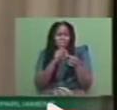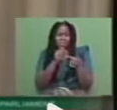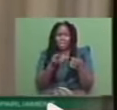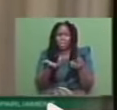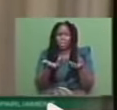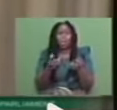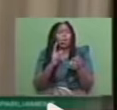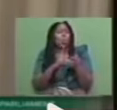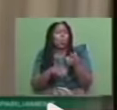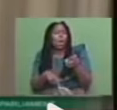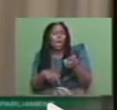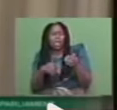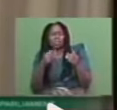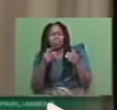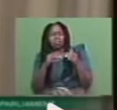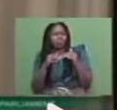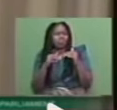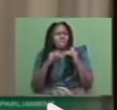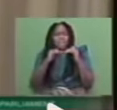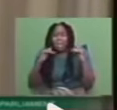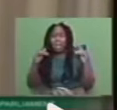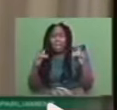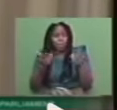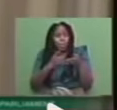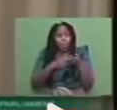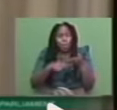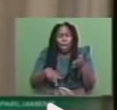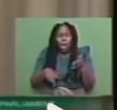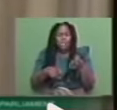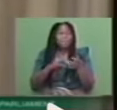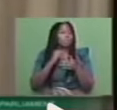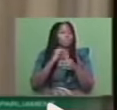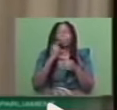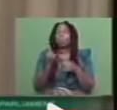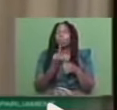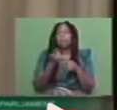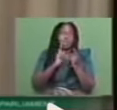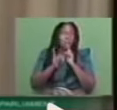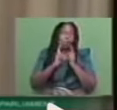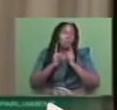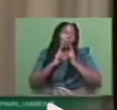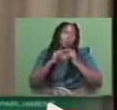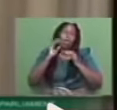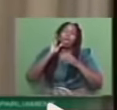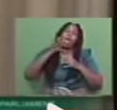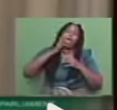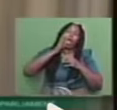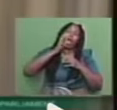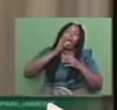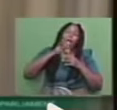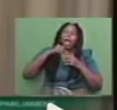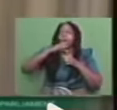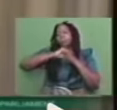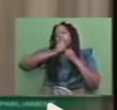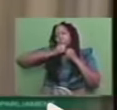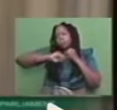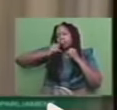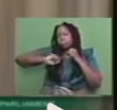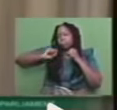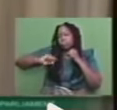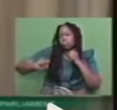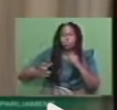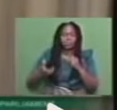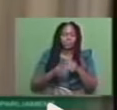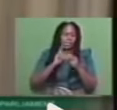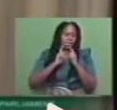targets? So it's all talk, because we've been talking that, the minister's been talking that for years about improving the ease of doing